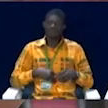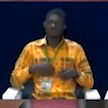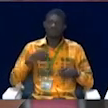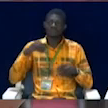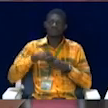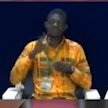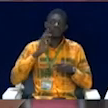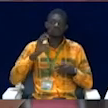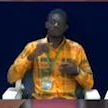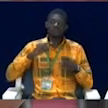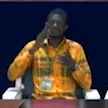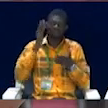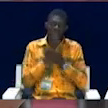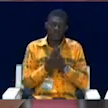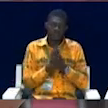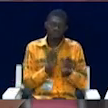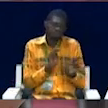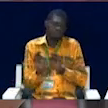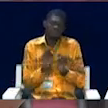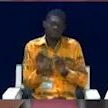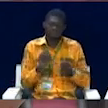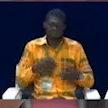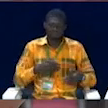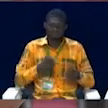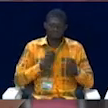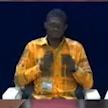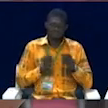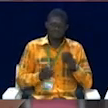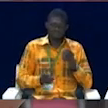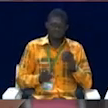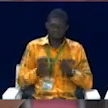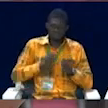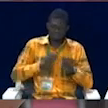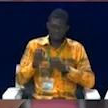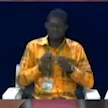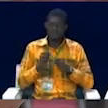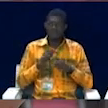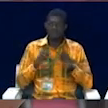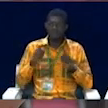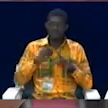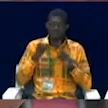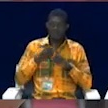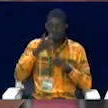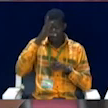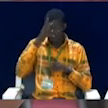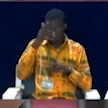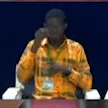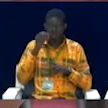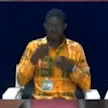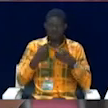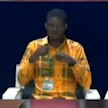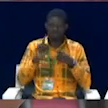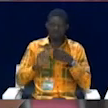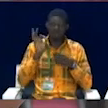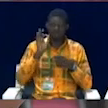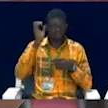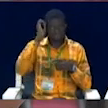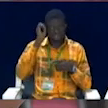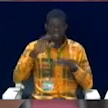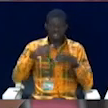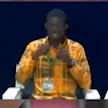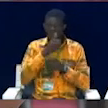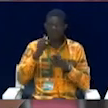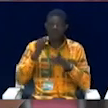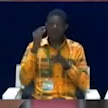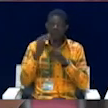and the baby in her womb stopped moving. But when Pastor E.A. Adeboye came to minister, he gave a word